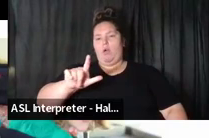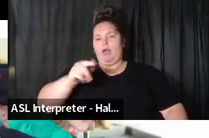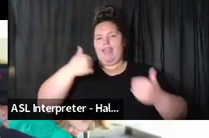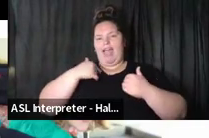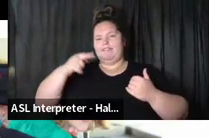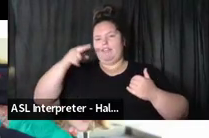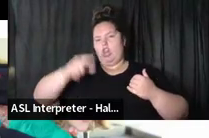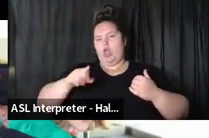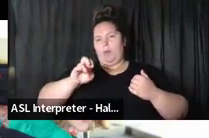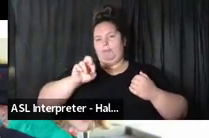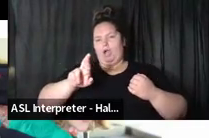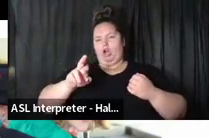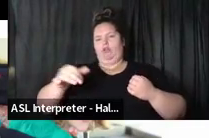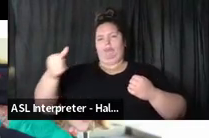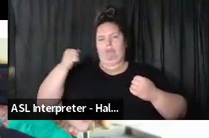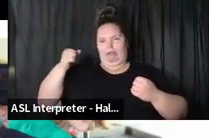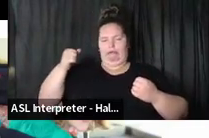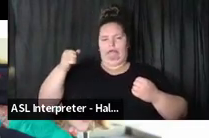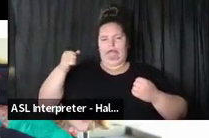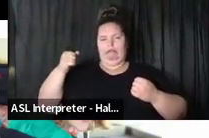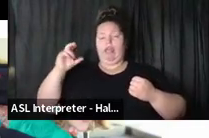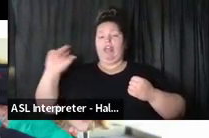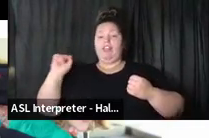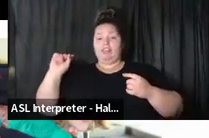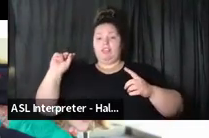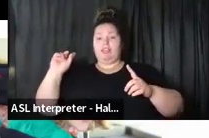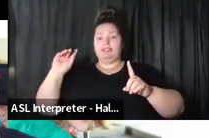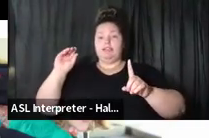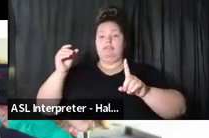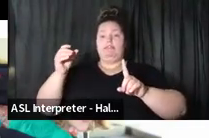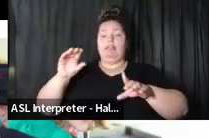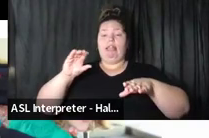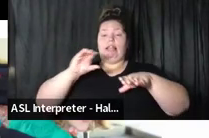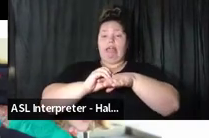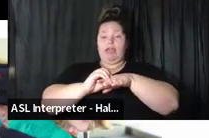This clamps on and rolls around with you like your wheels.